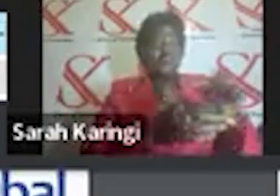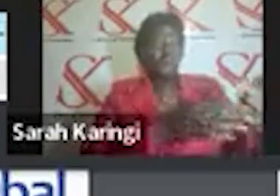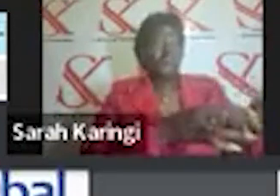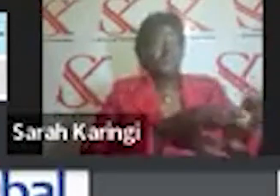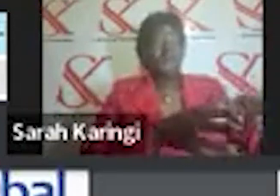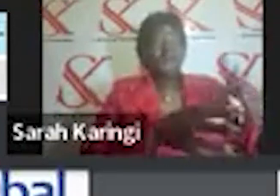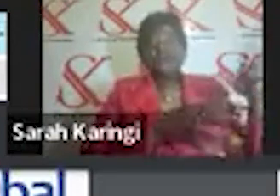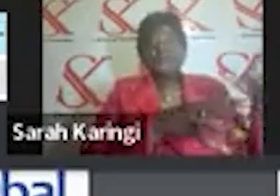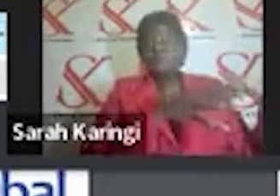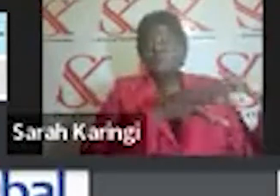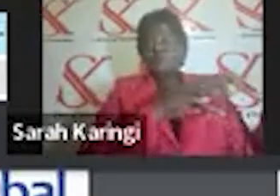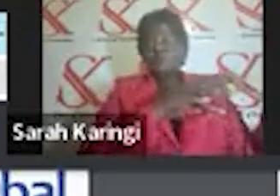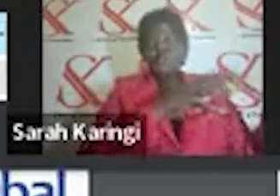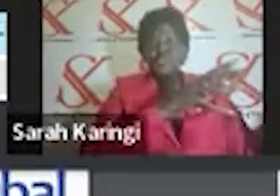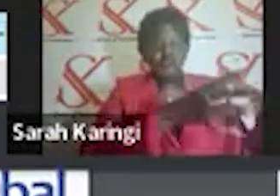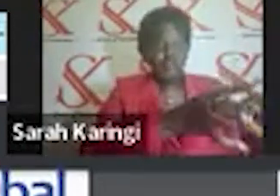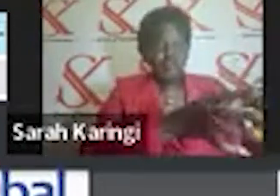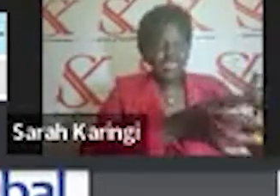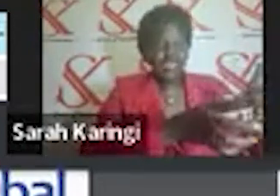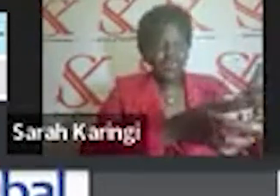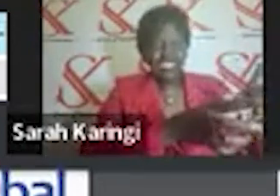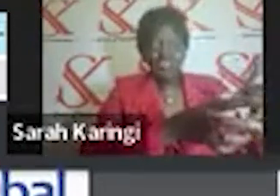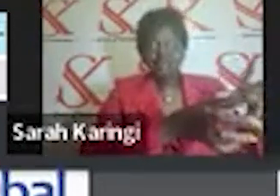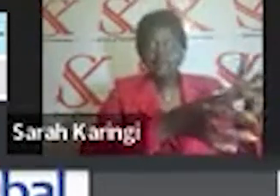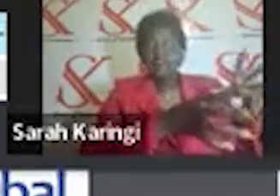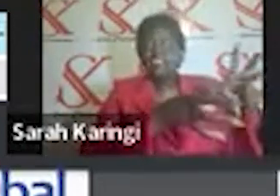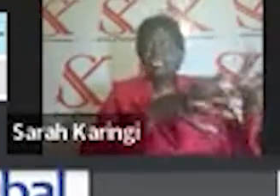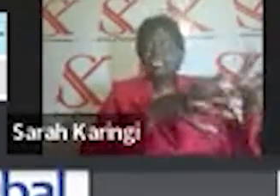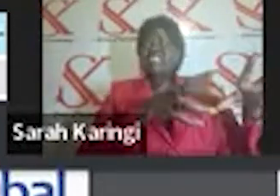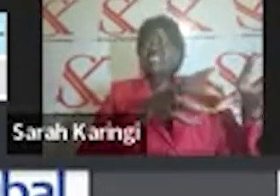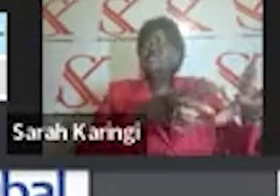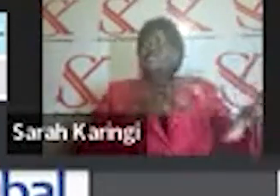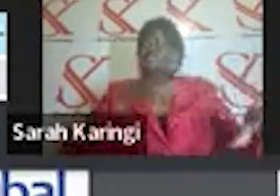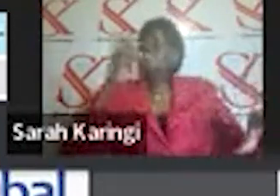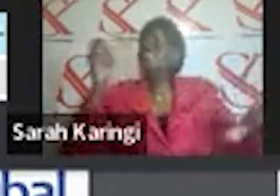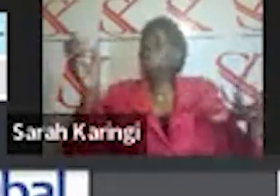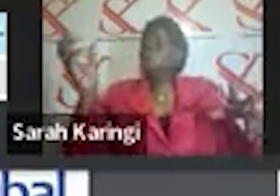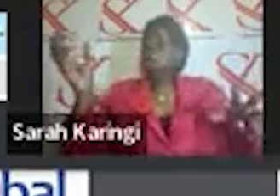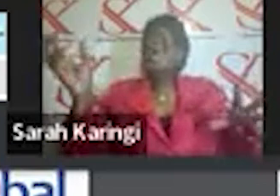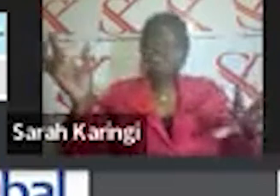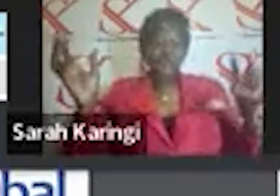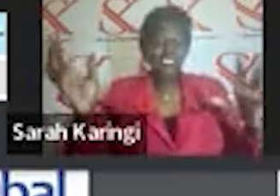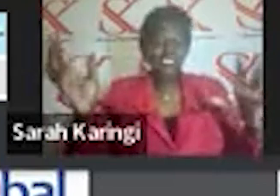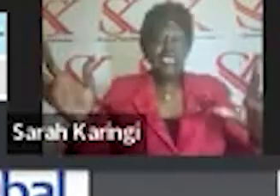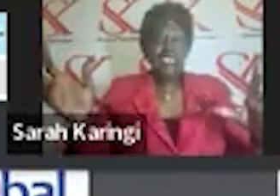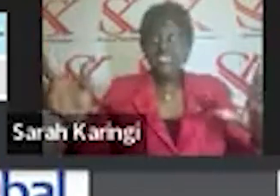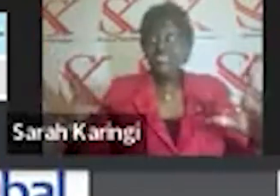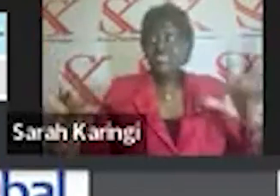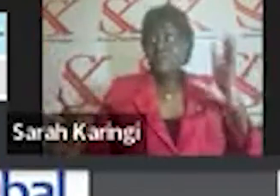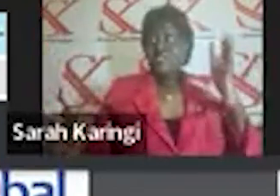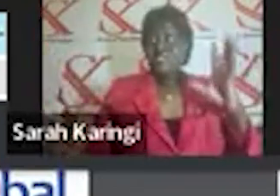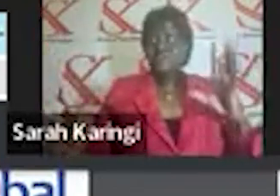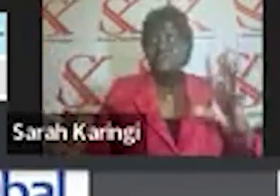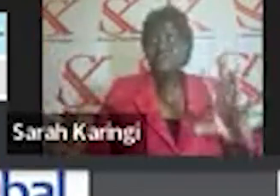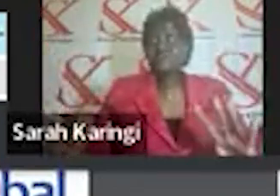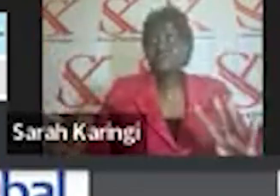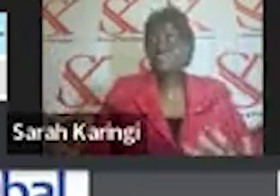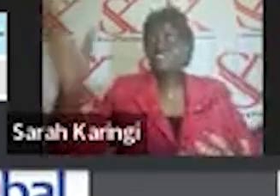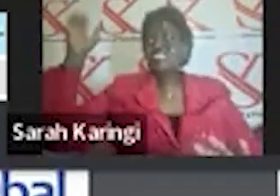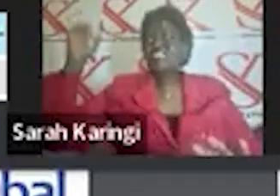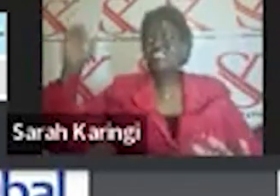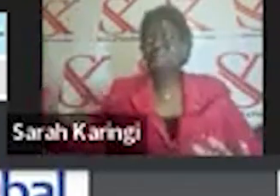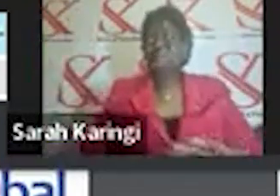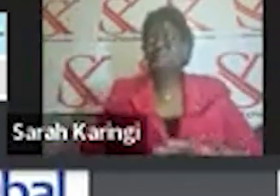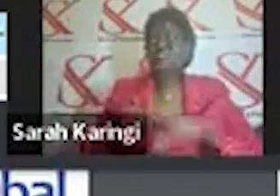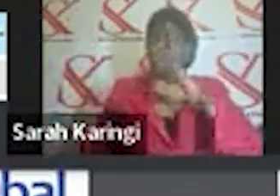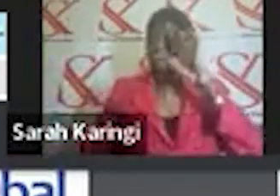insulting people, because there are people who post very bad things online. There are others, maybe like you're just walking, you are in the car, like there's someone I saw was